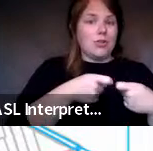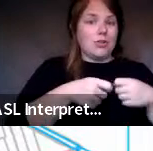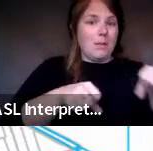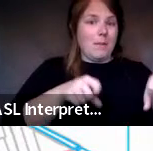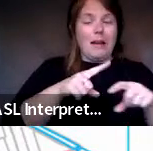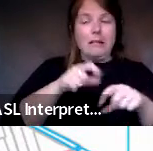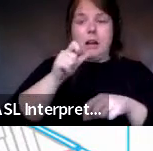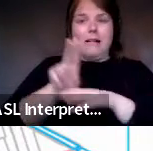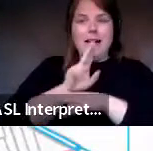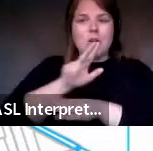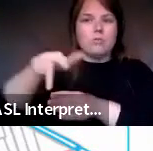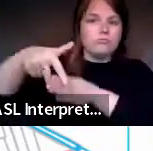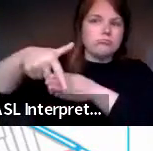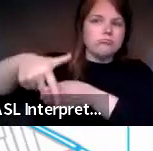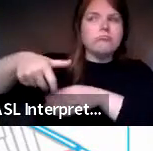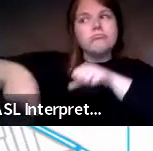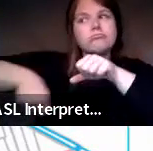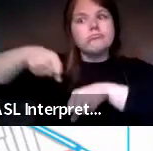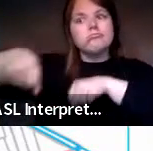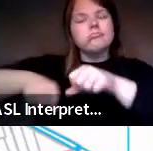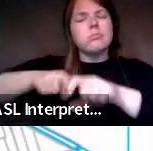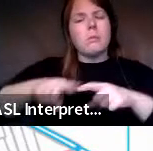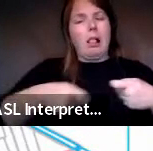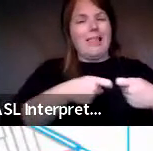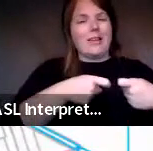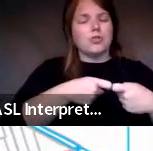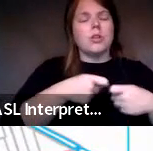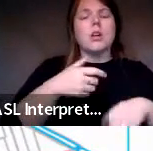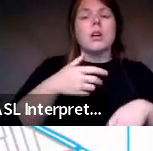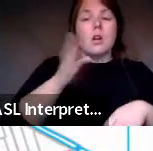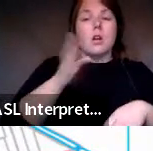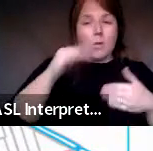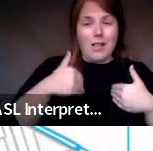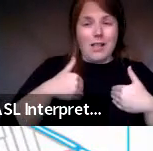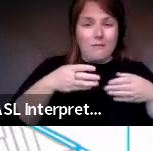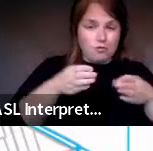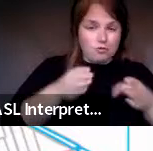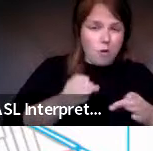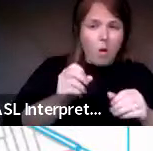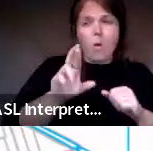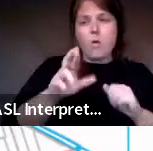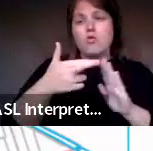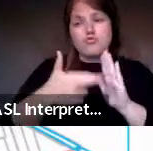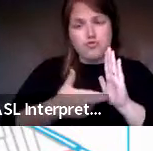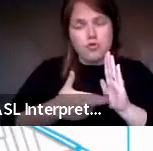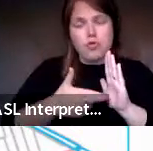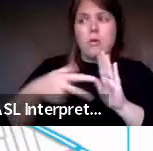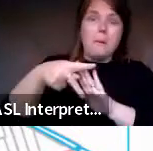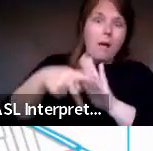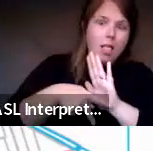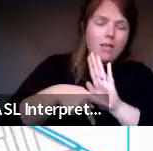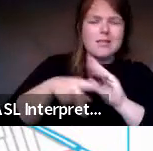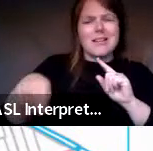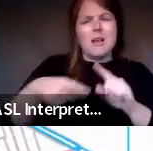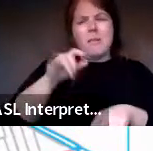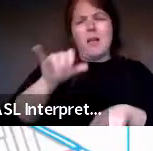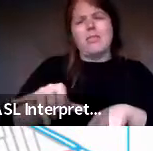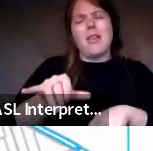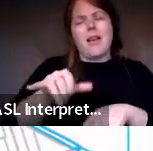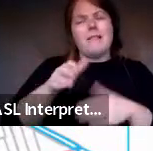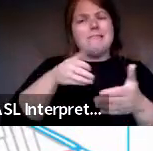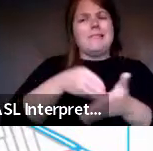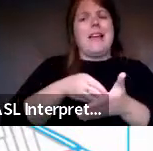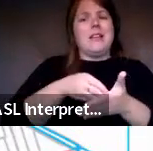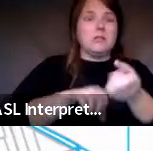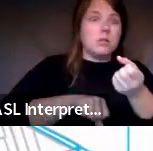bike. Is there going to be any rule or policy about that also against it or